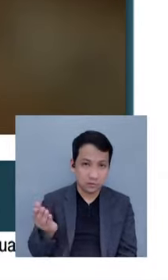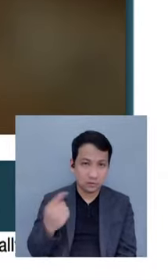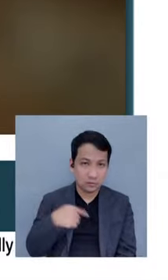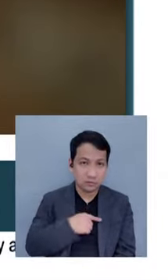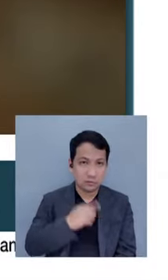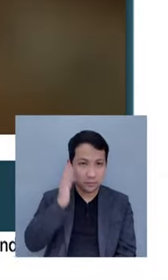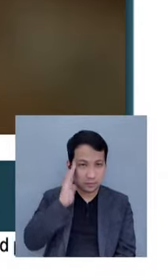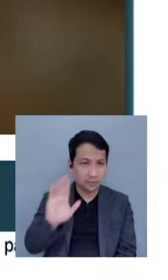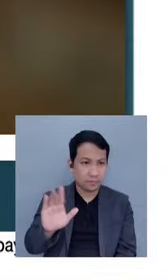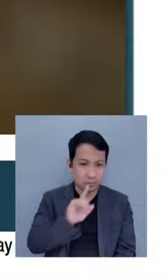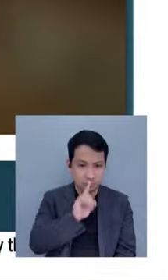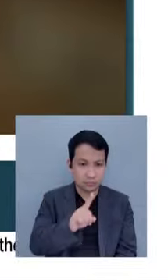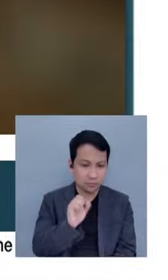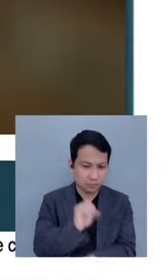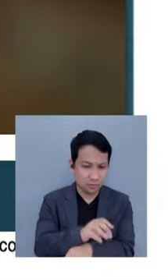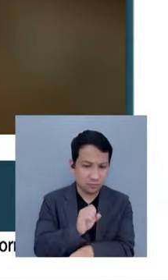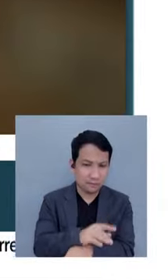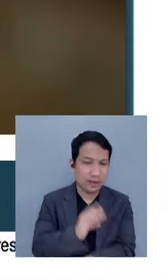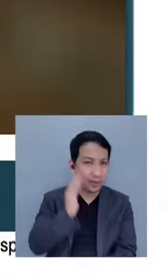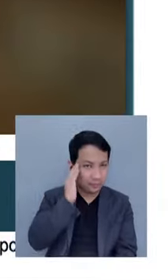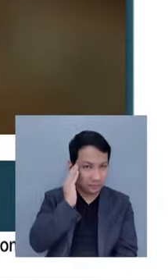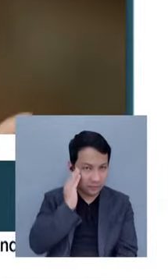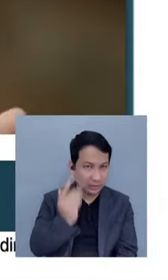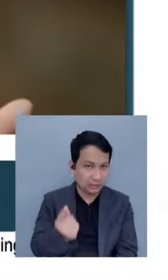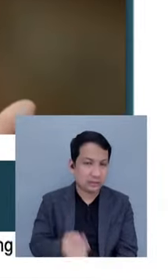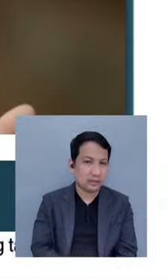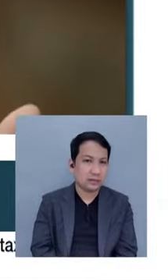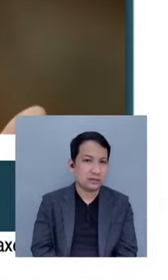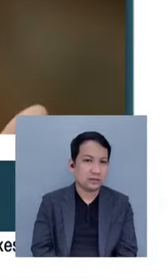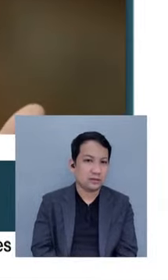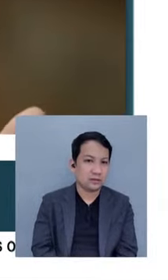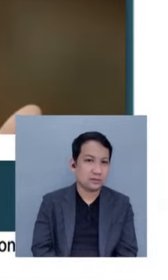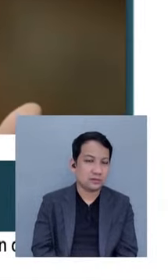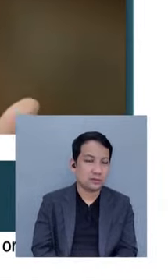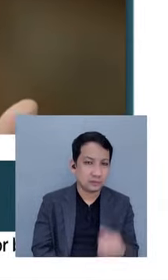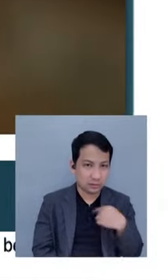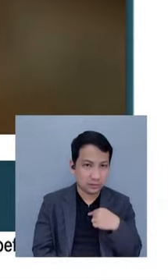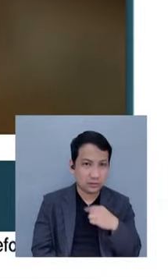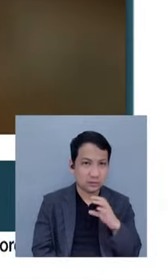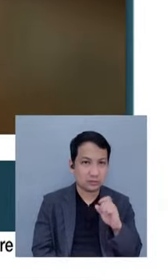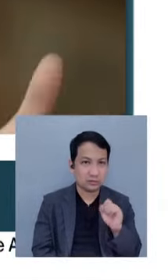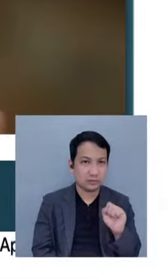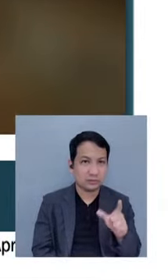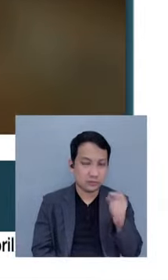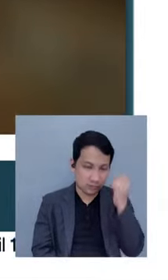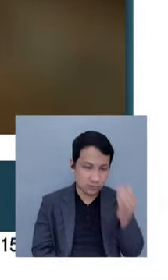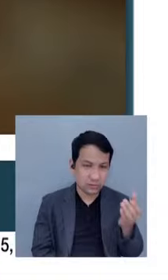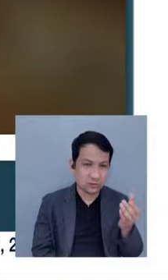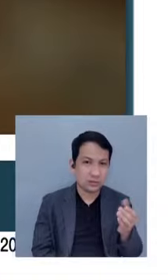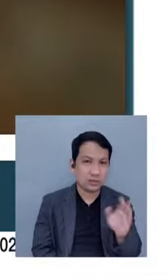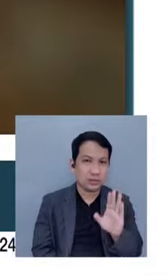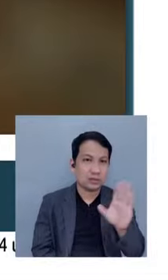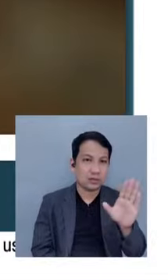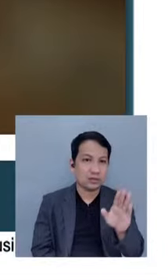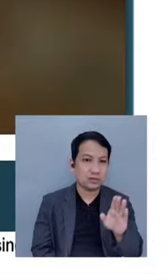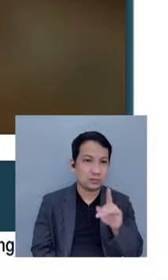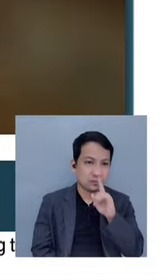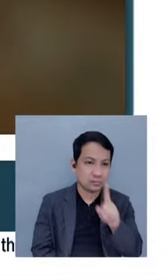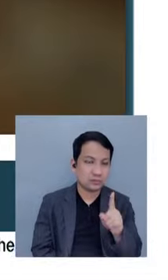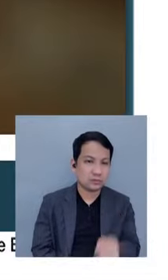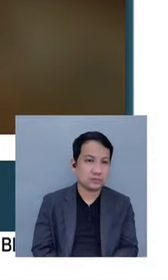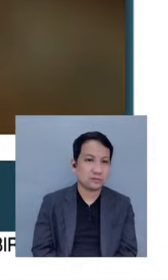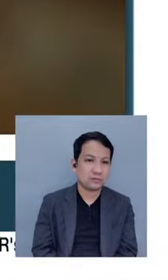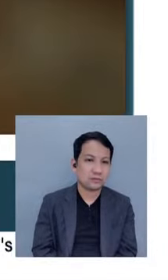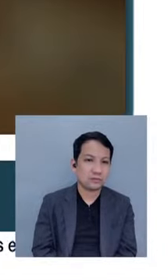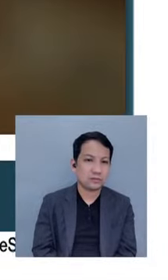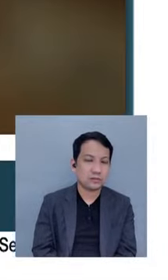it is chismis or it is in our colloquial term chismis, right? They already know if it is rumor mongering. Mm-hmm. They already know